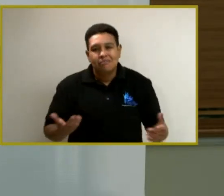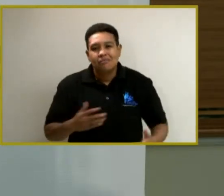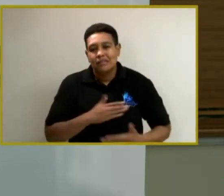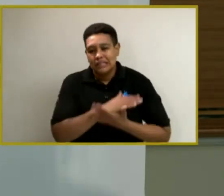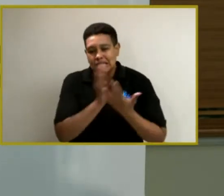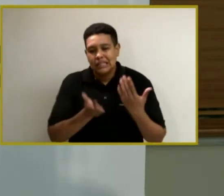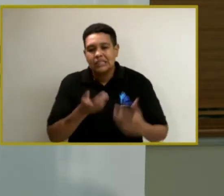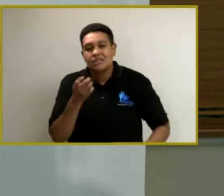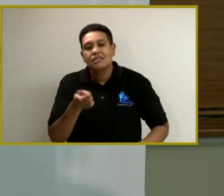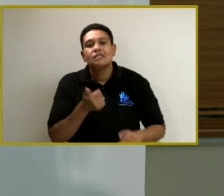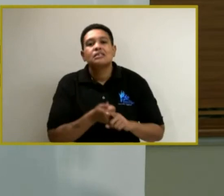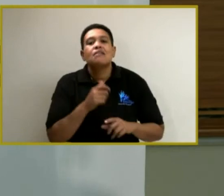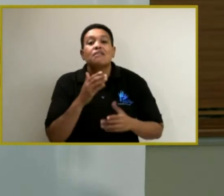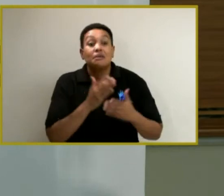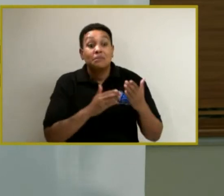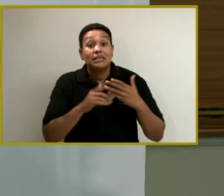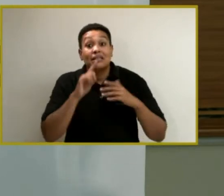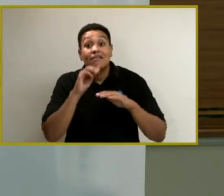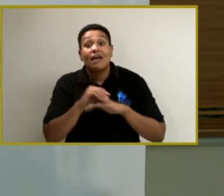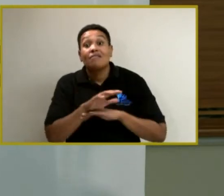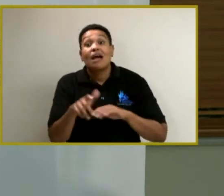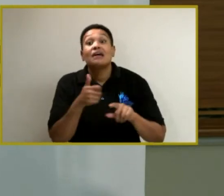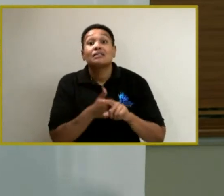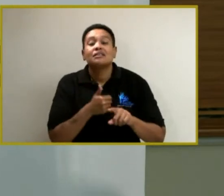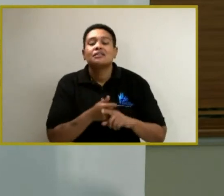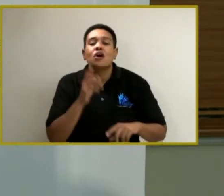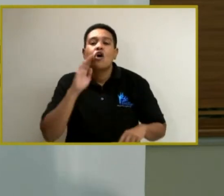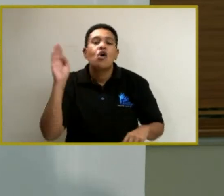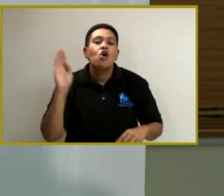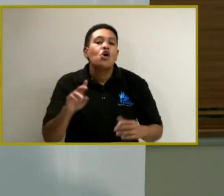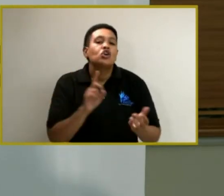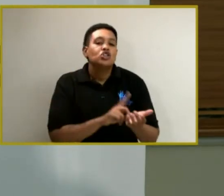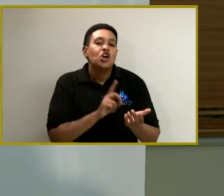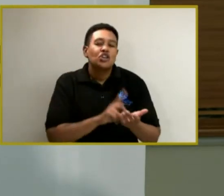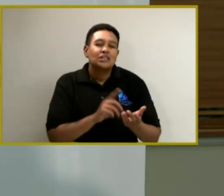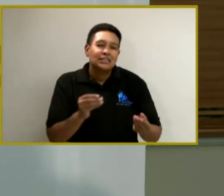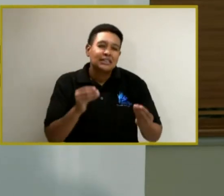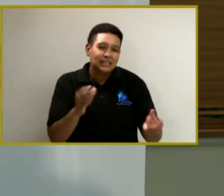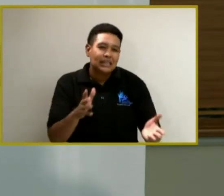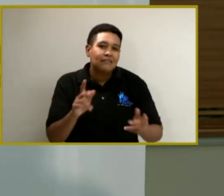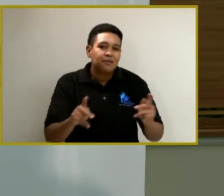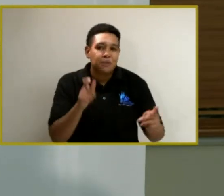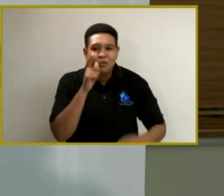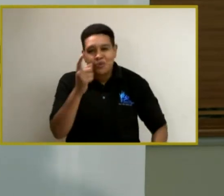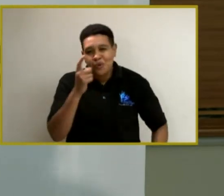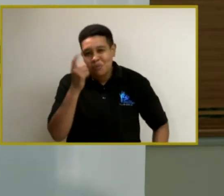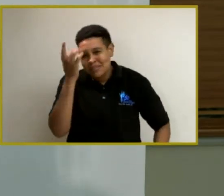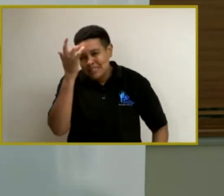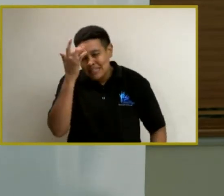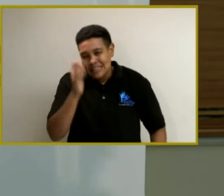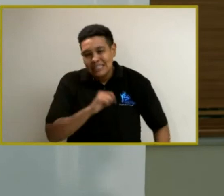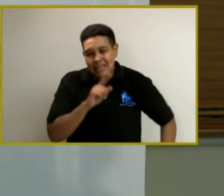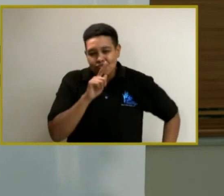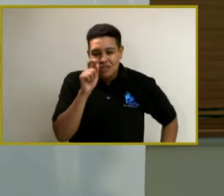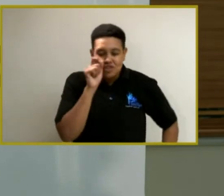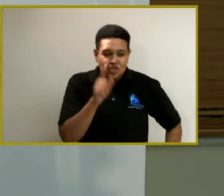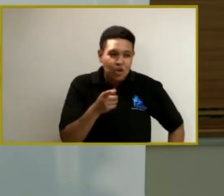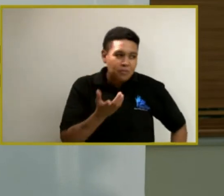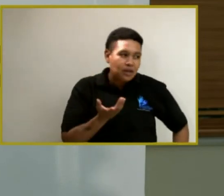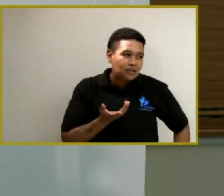these are pieces of advice that all doctors give to their patients. And, I'm rather